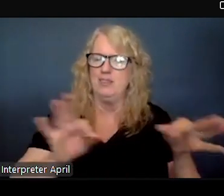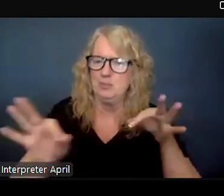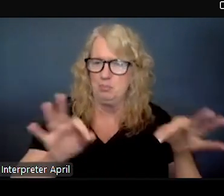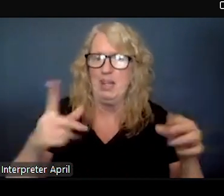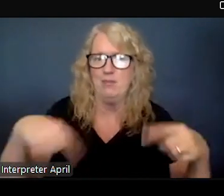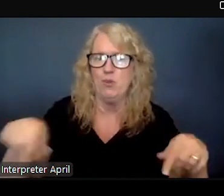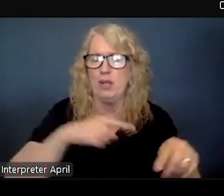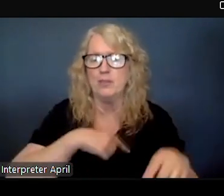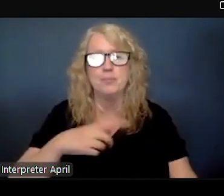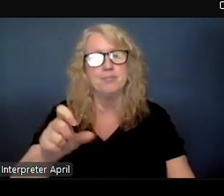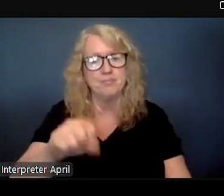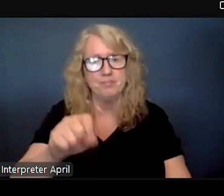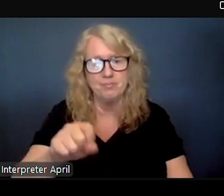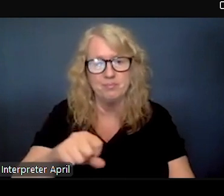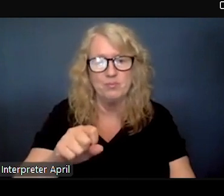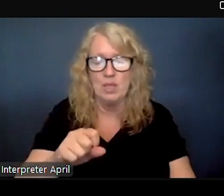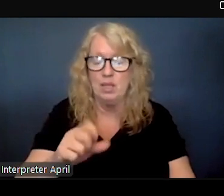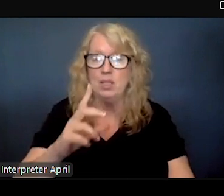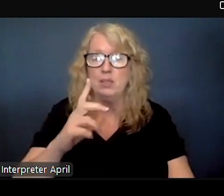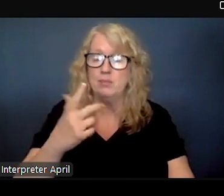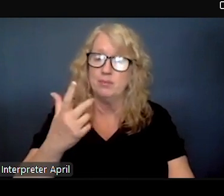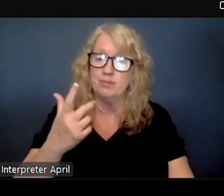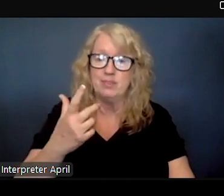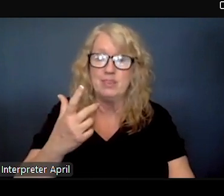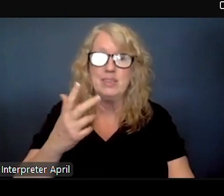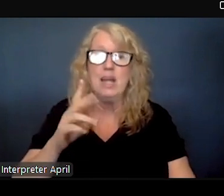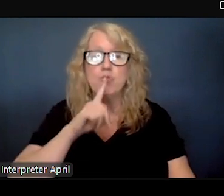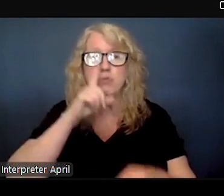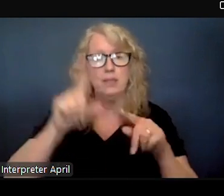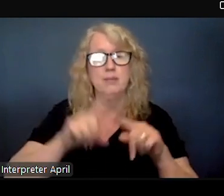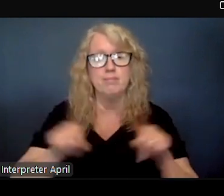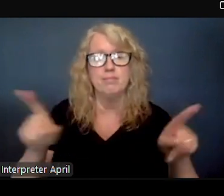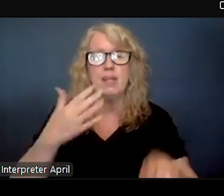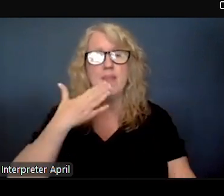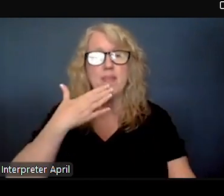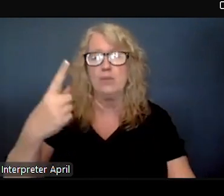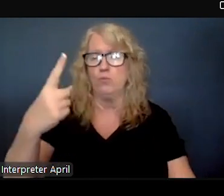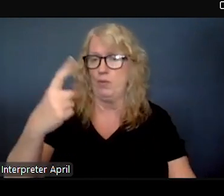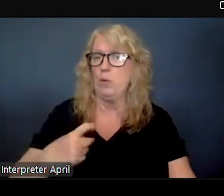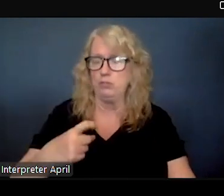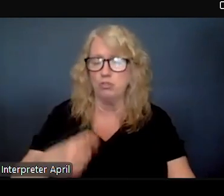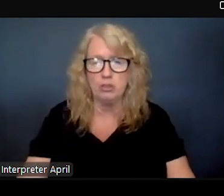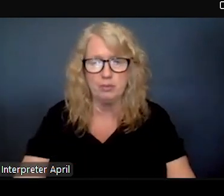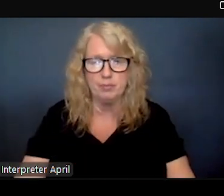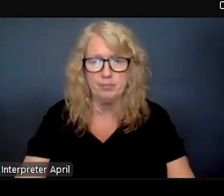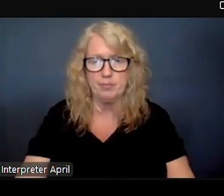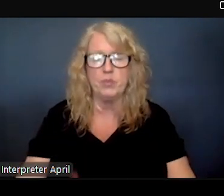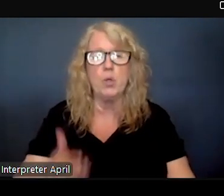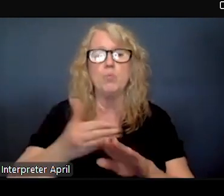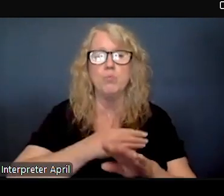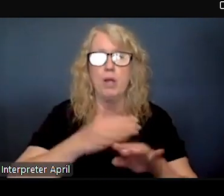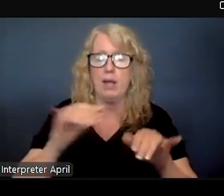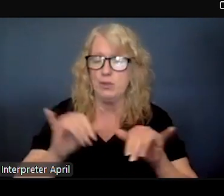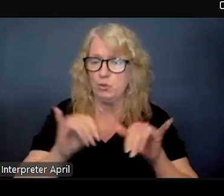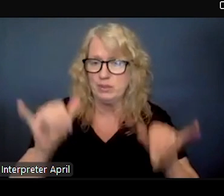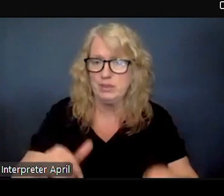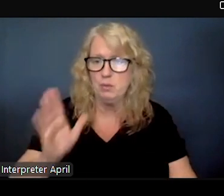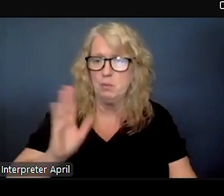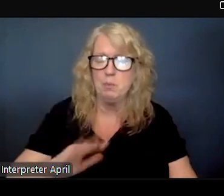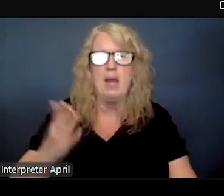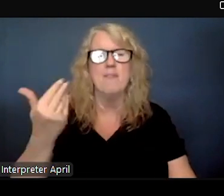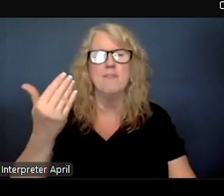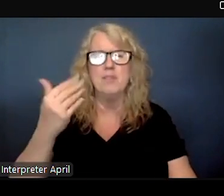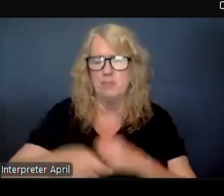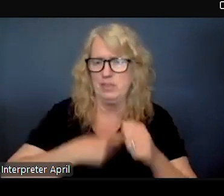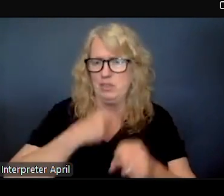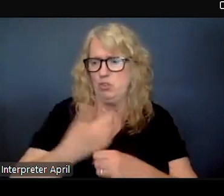audience. Yeah, I think it's actually a fairly big distinction. Thanks for the question. Prior systems in the past about 15 years